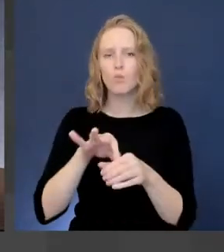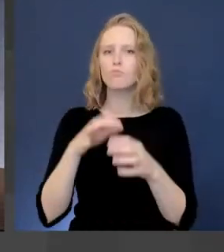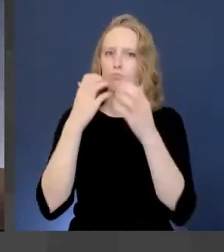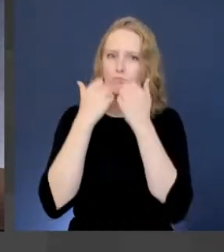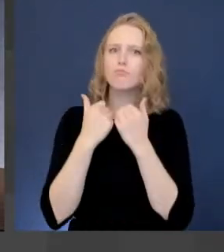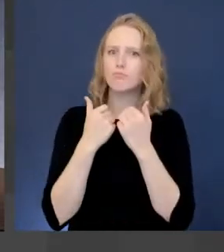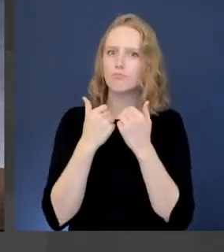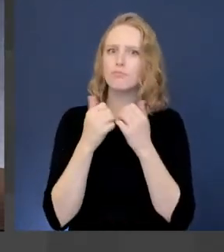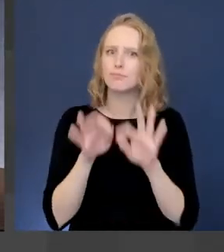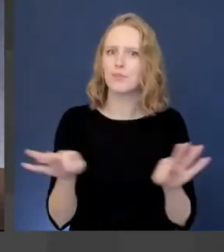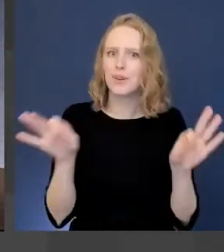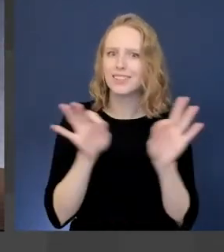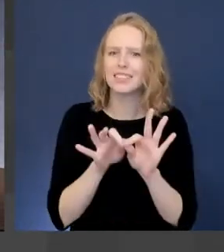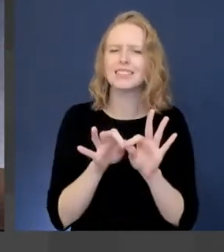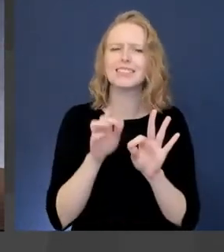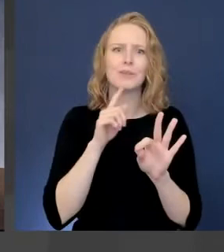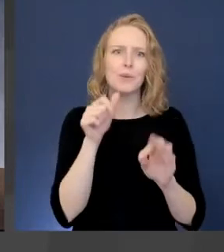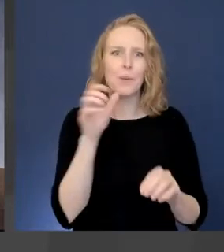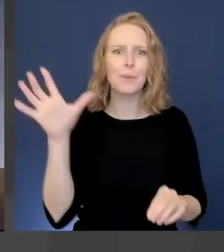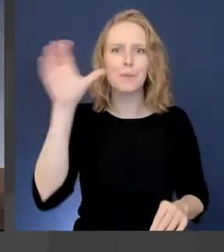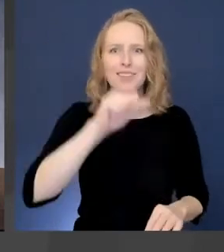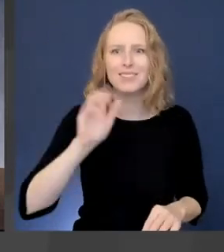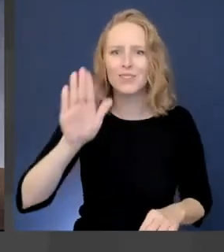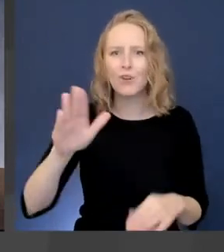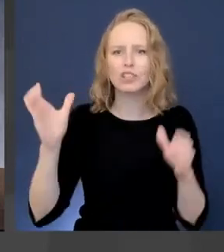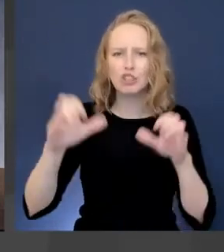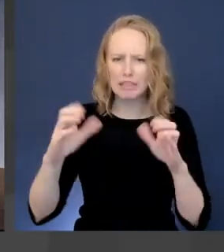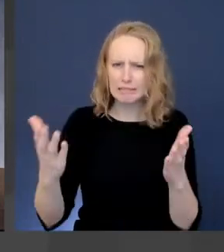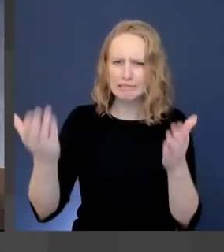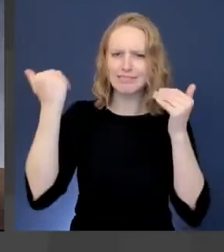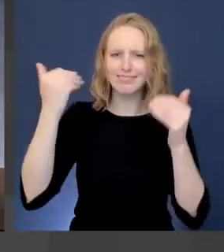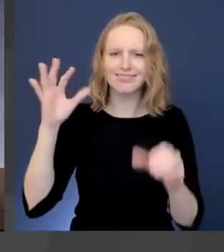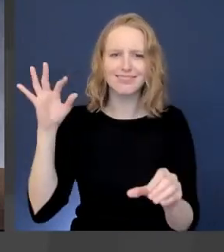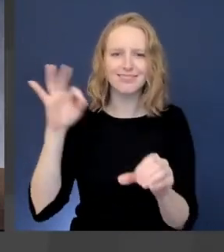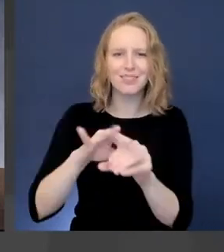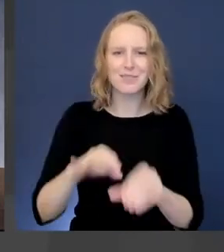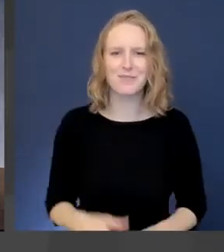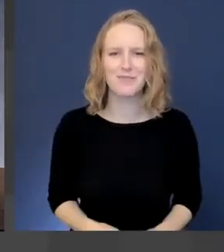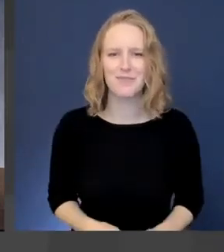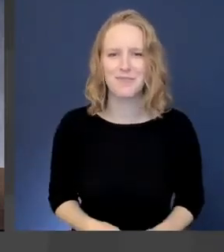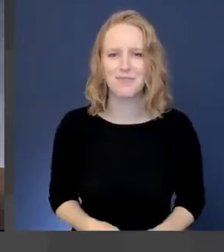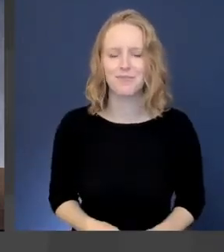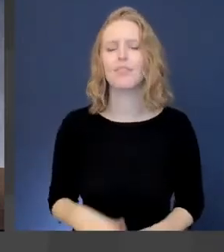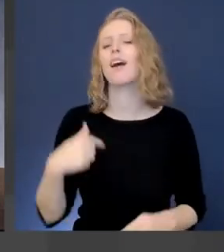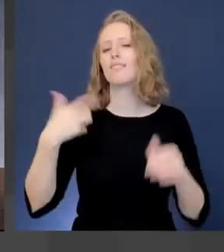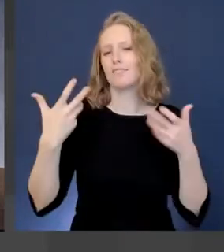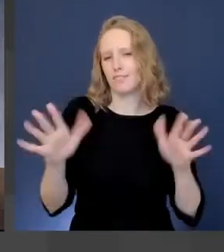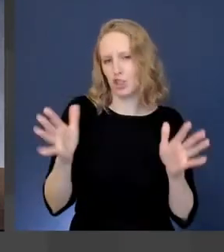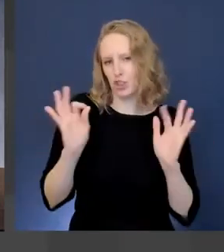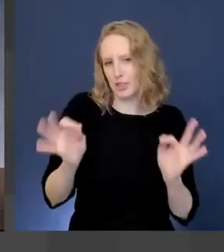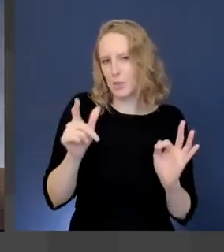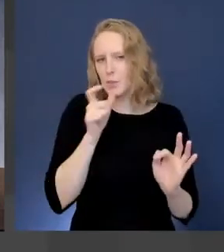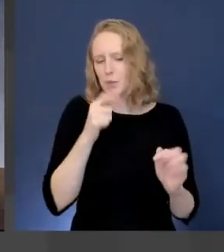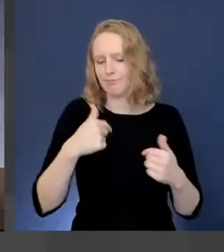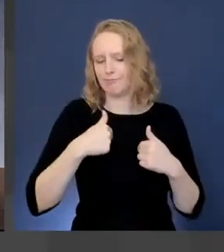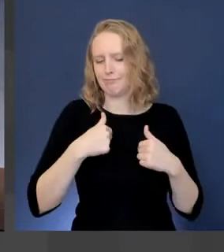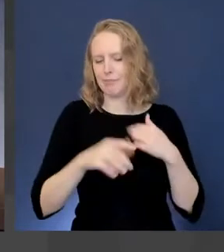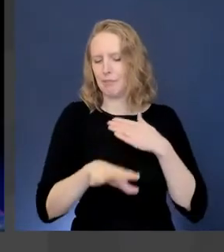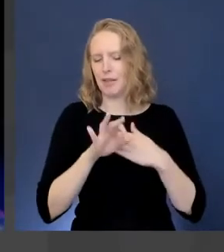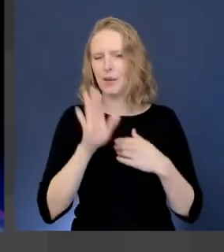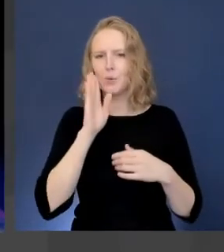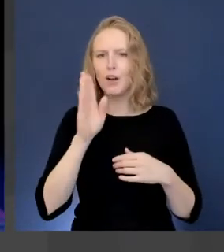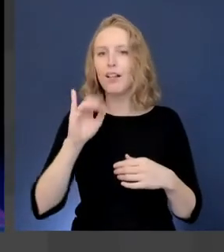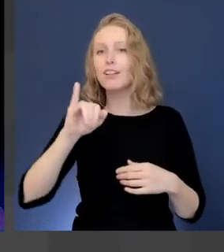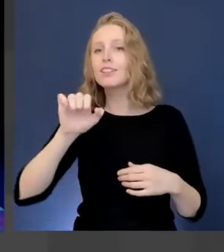your chance to change Minecraft. I know who I'm going to vote for, and I think I can see Jens voting right